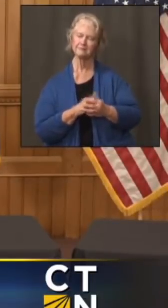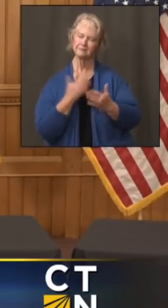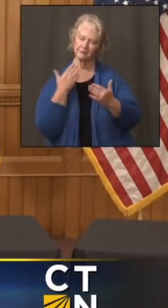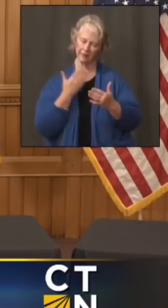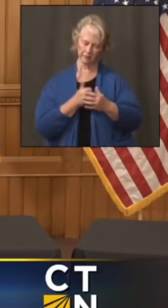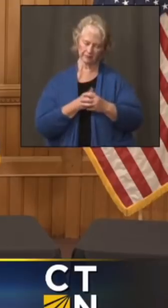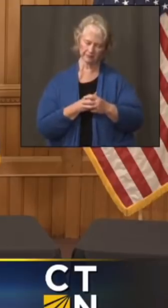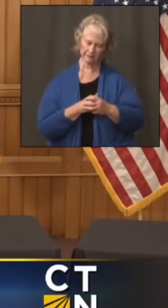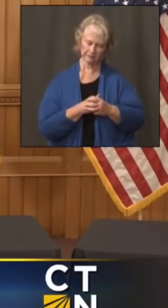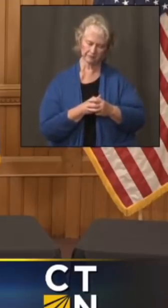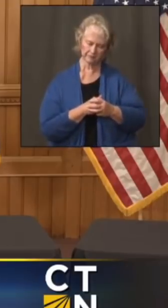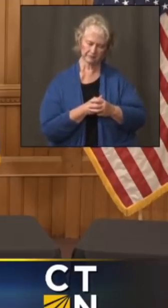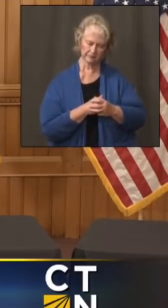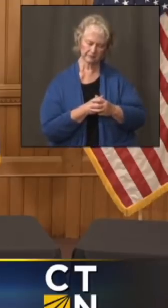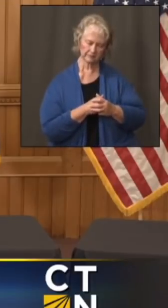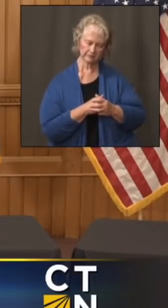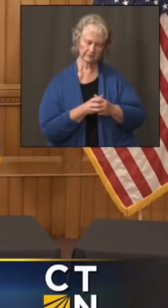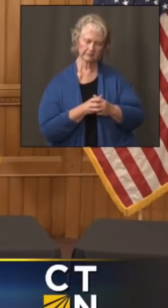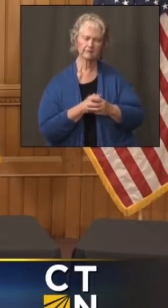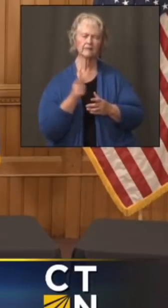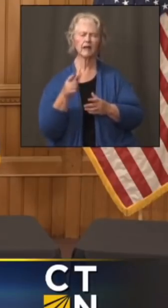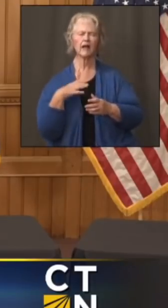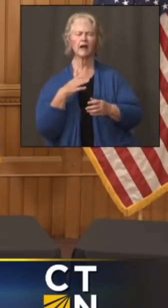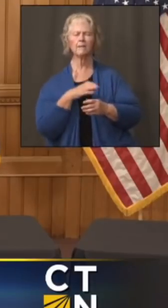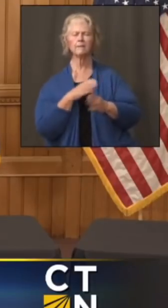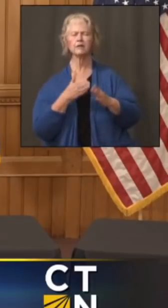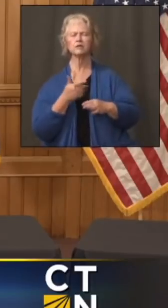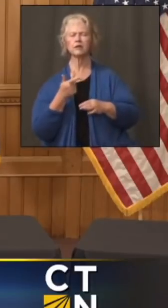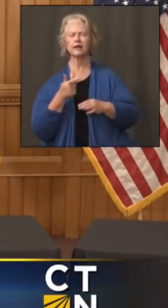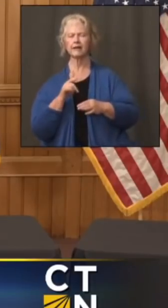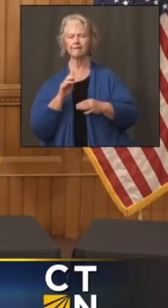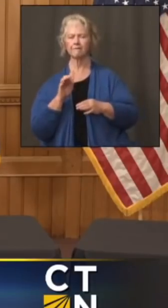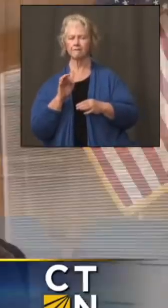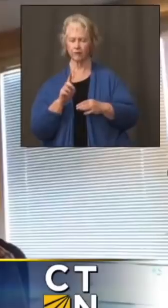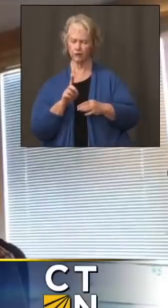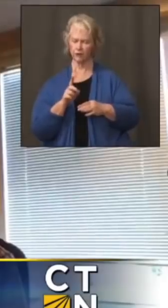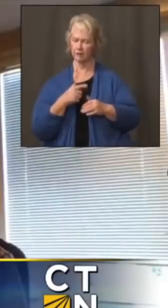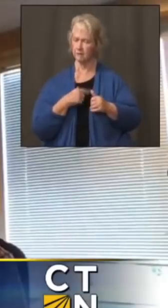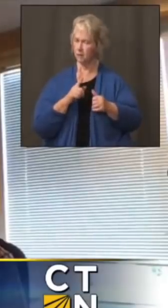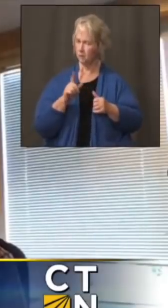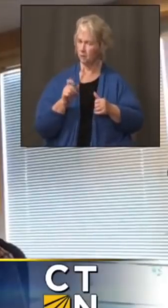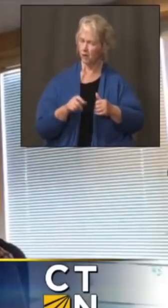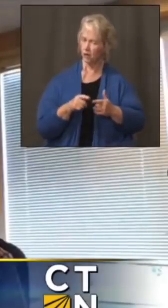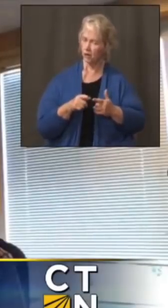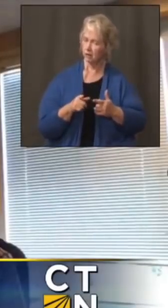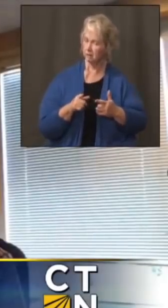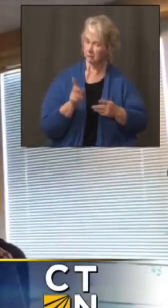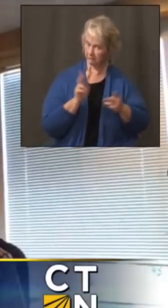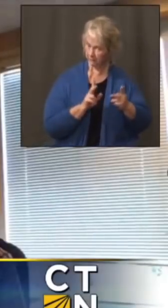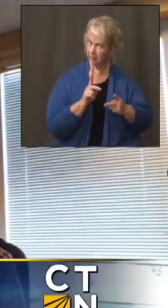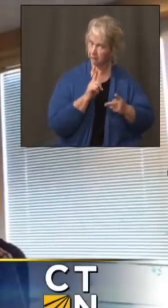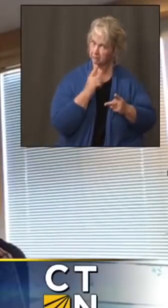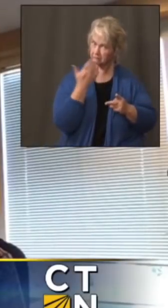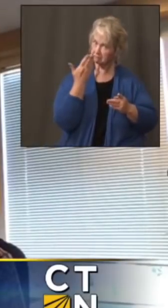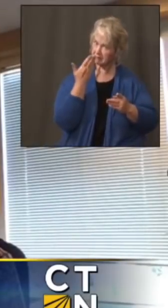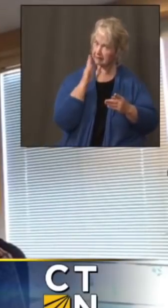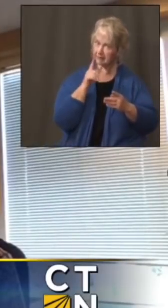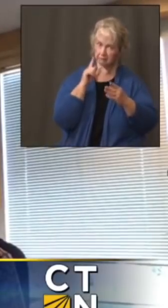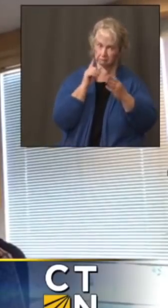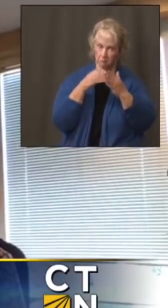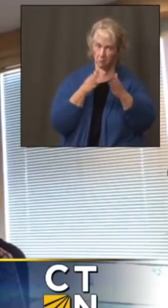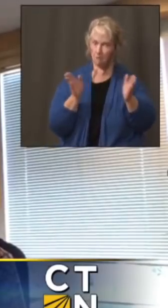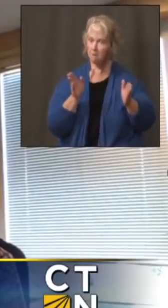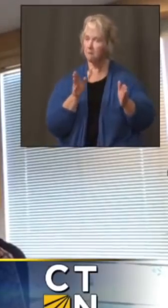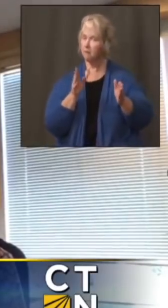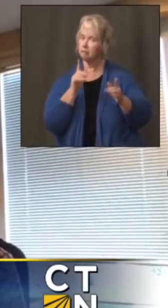Thanks. Both my questions are for Commissioner Gifford. So the first is, are you finding that people are being receptive to the contact